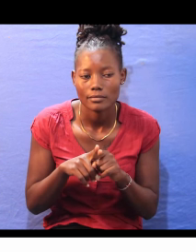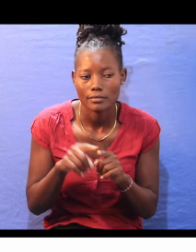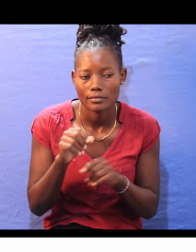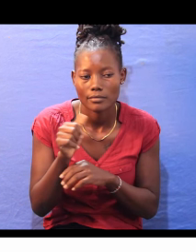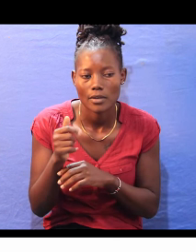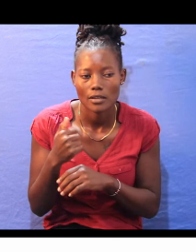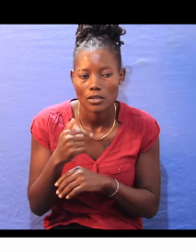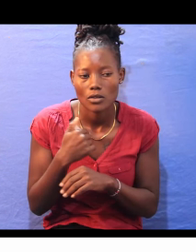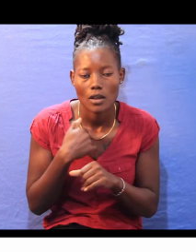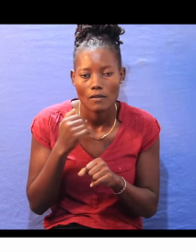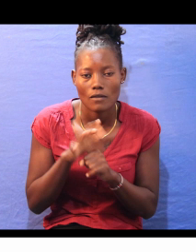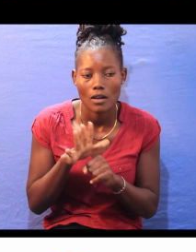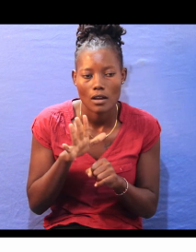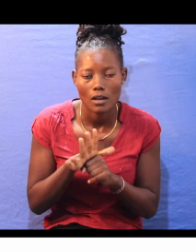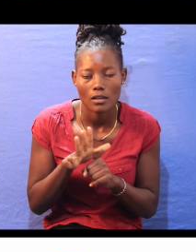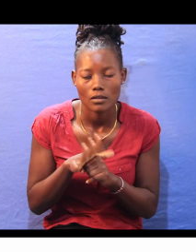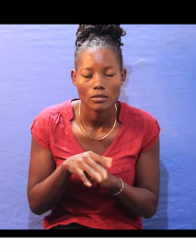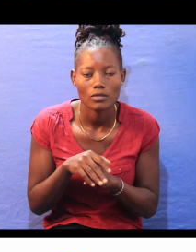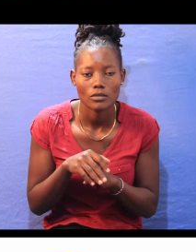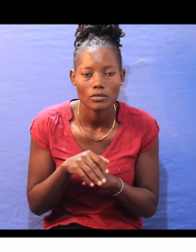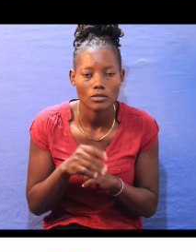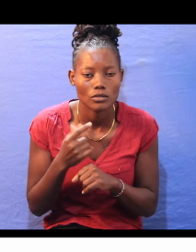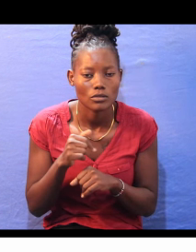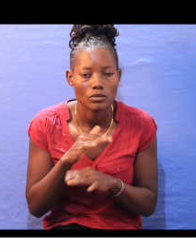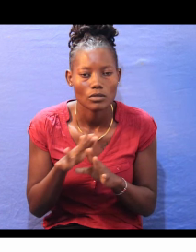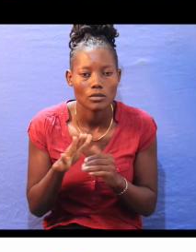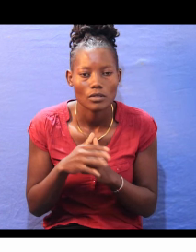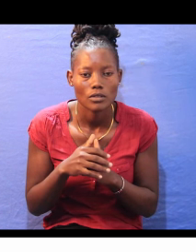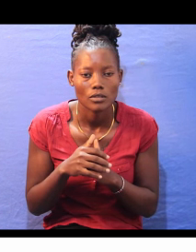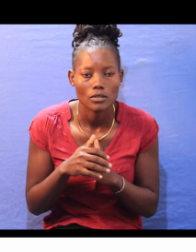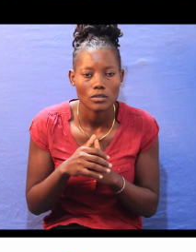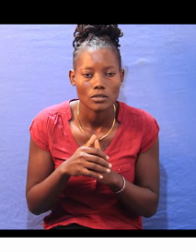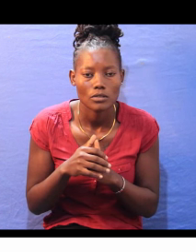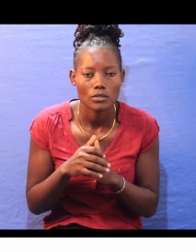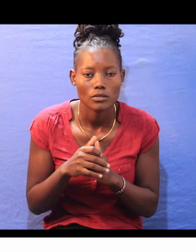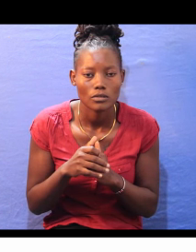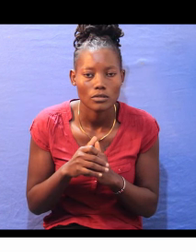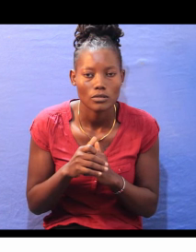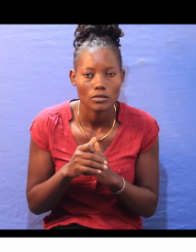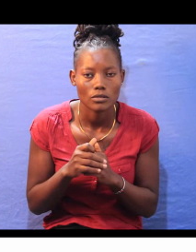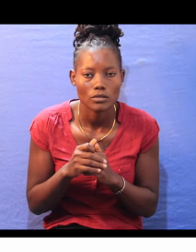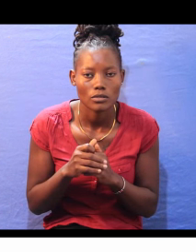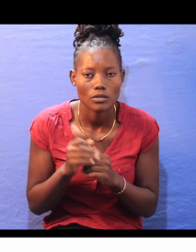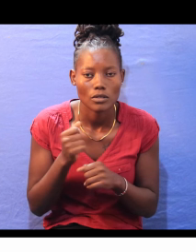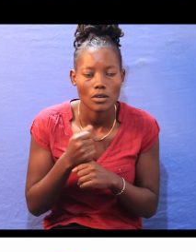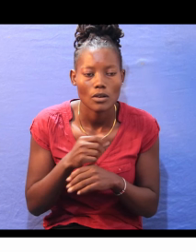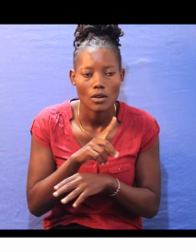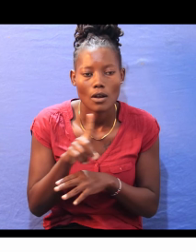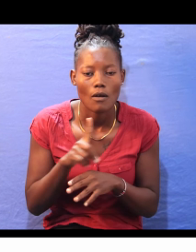And we have a lot of external resistance there, but we don't generate a lot of power or speed.